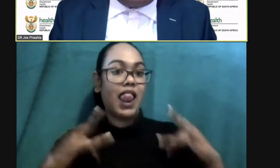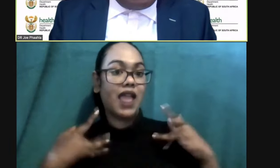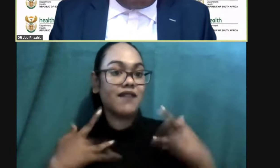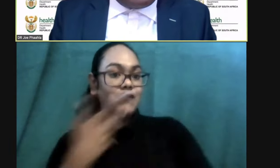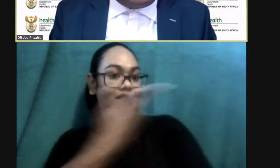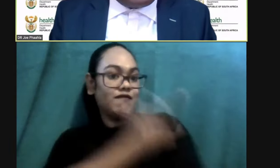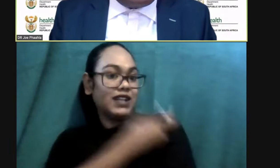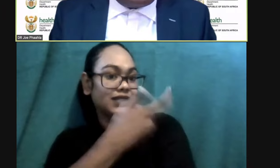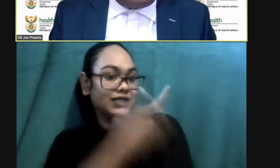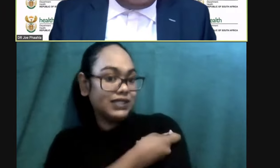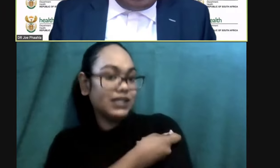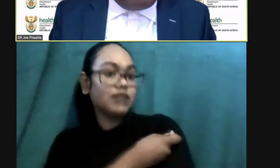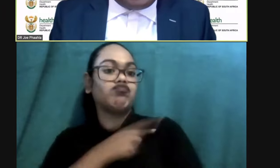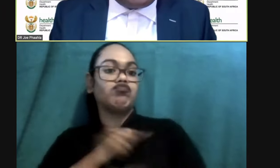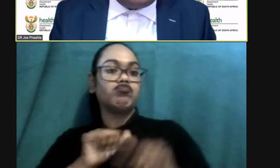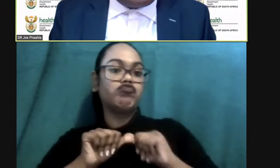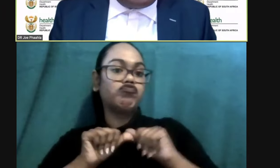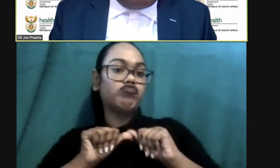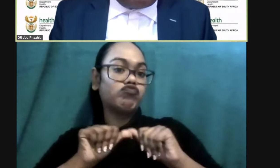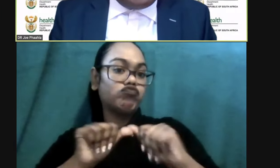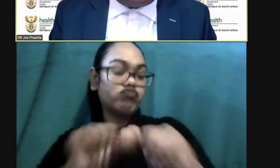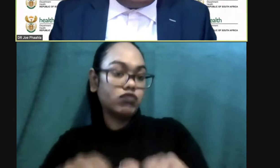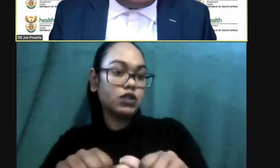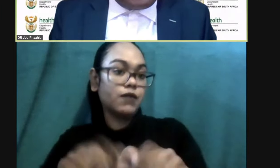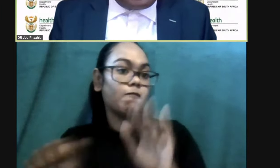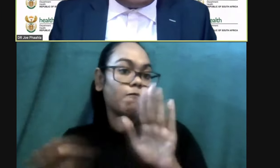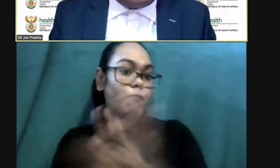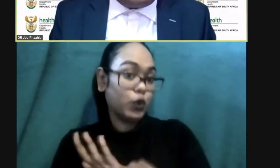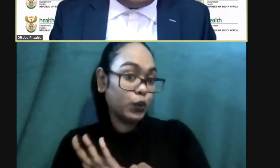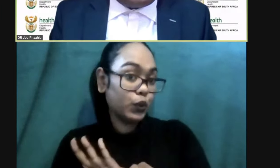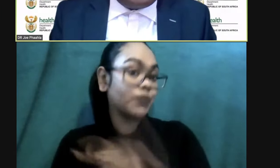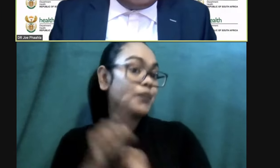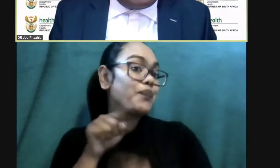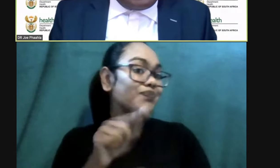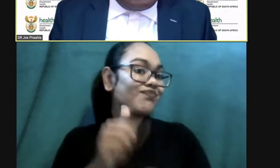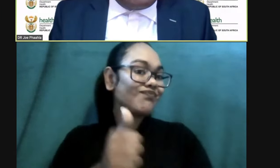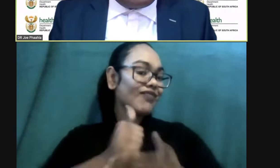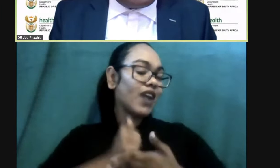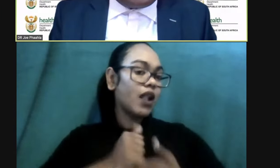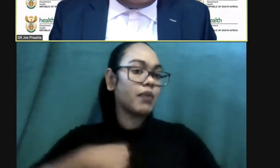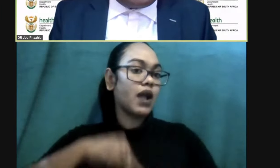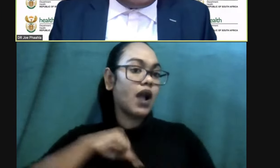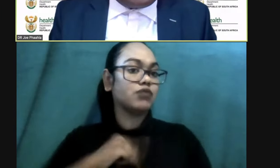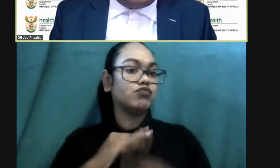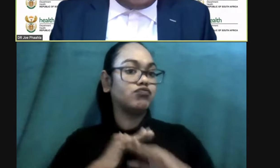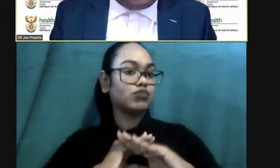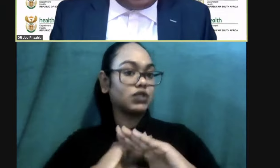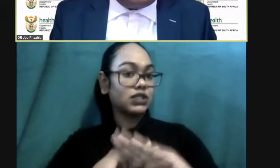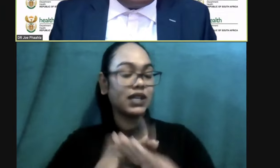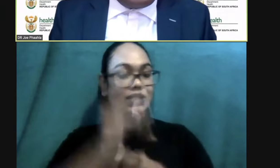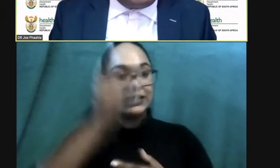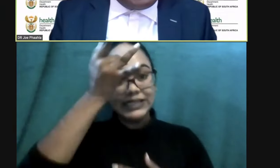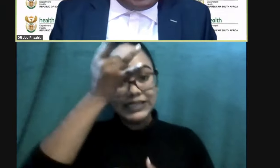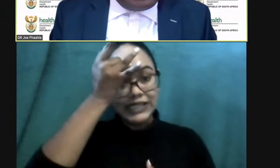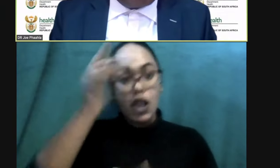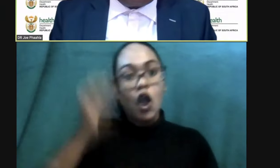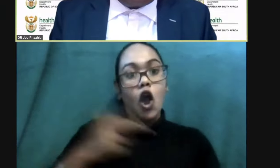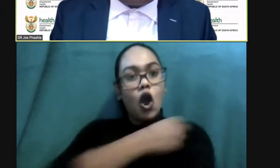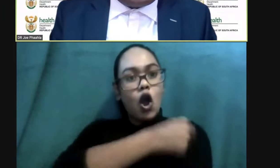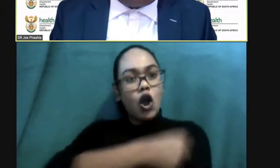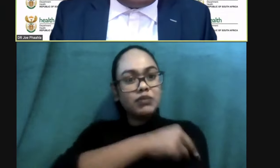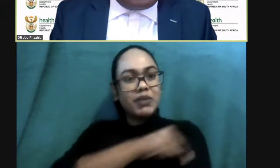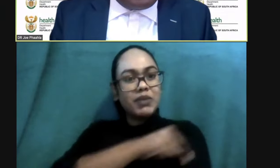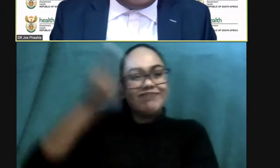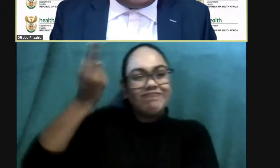which will be able to help us to avoid serious illness, including hospitalization and ending up